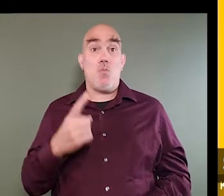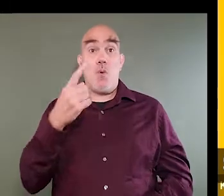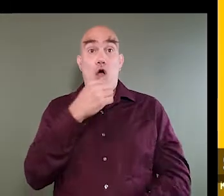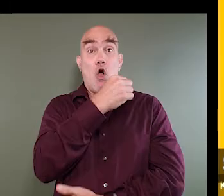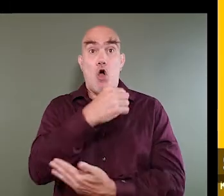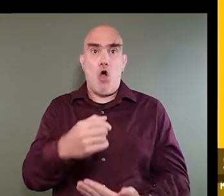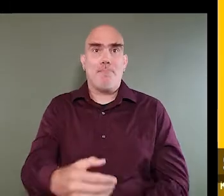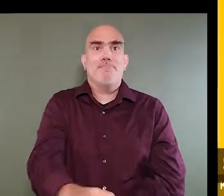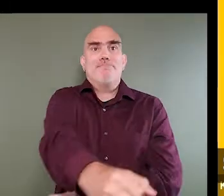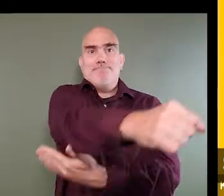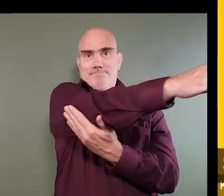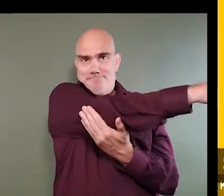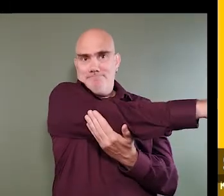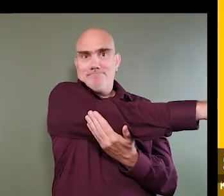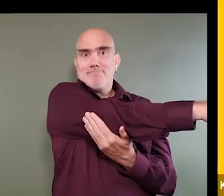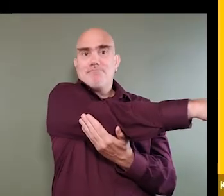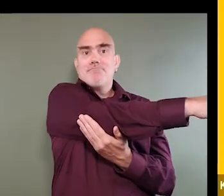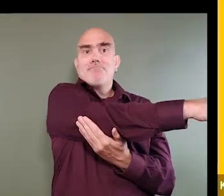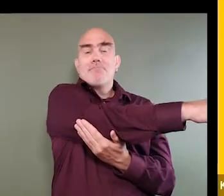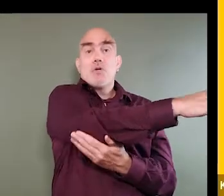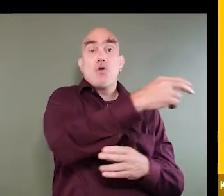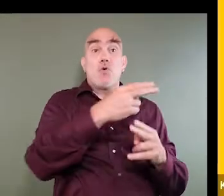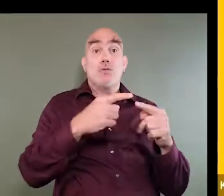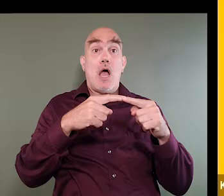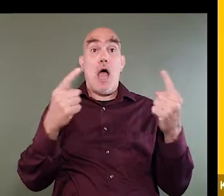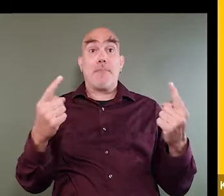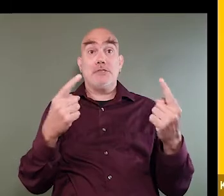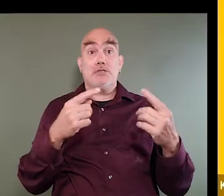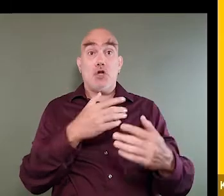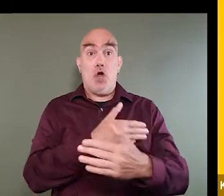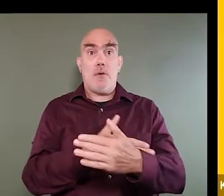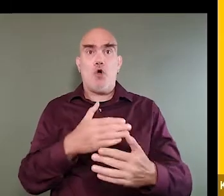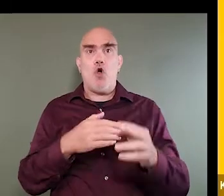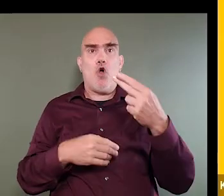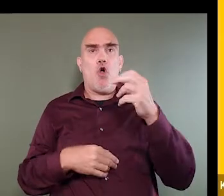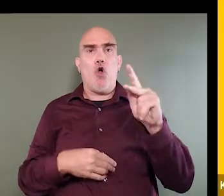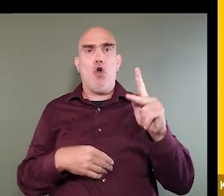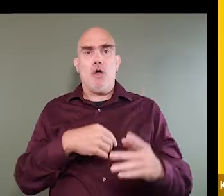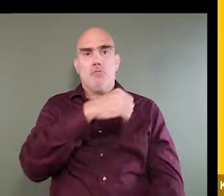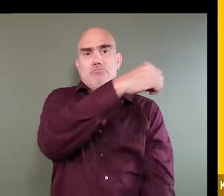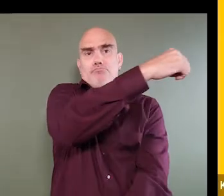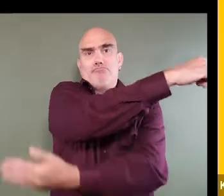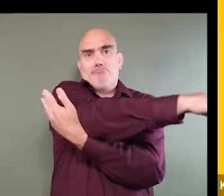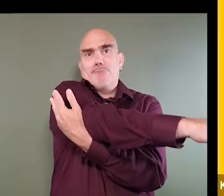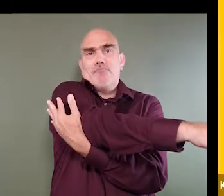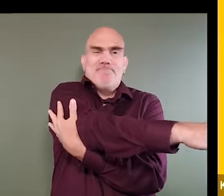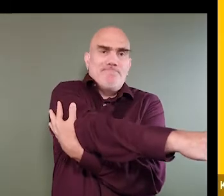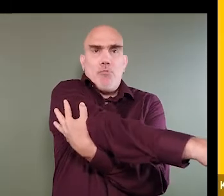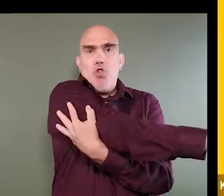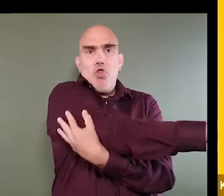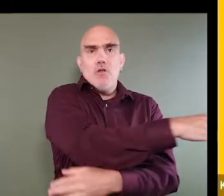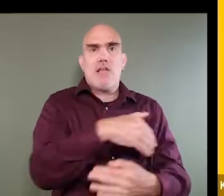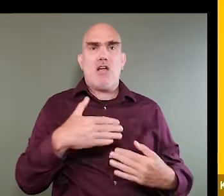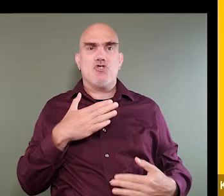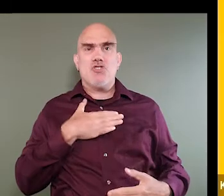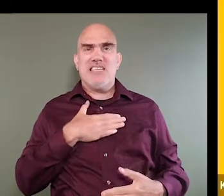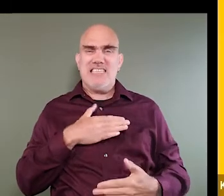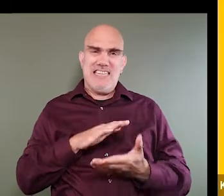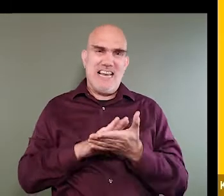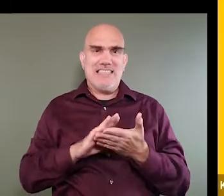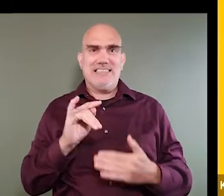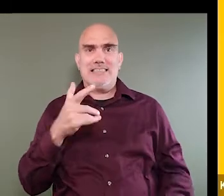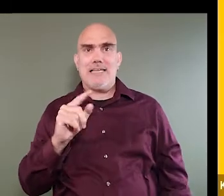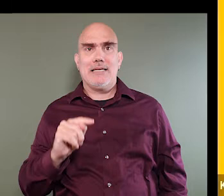arm across our body and use that opposite arm to hook up over it and pull it into our chest nice and tight.